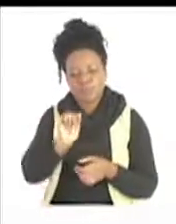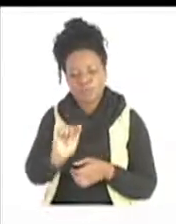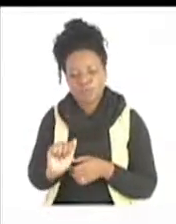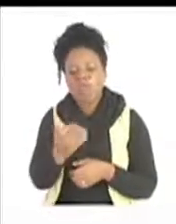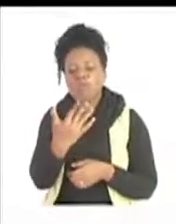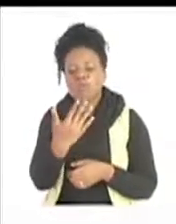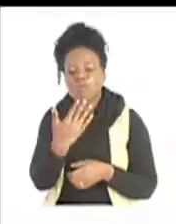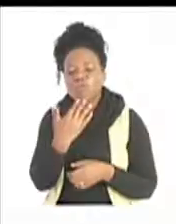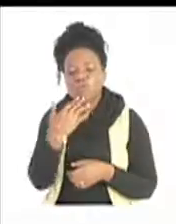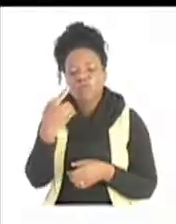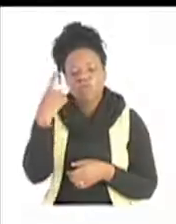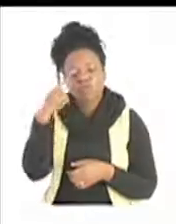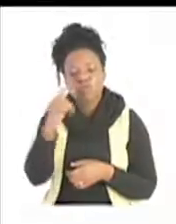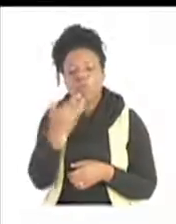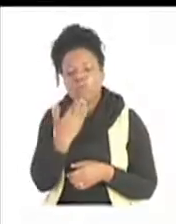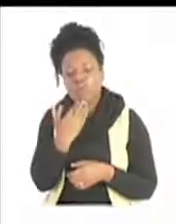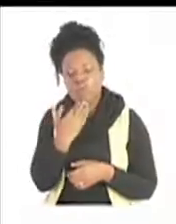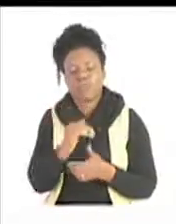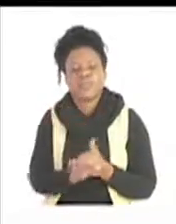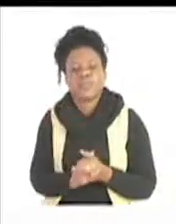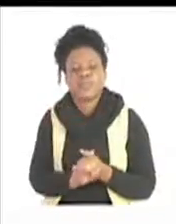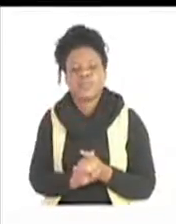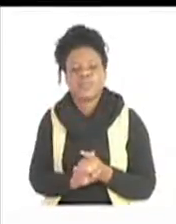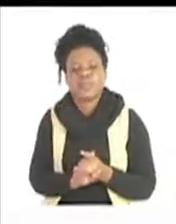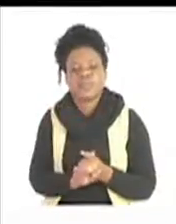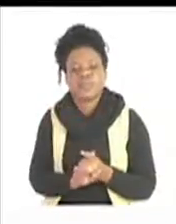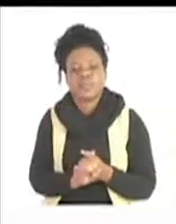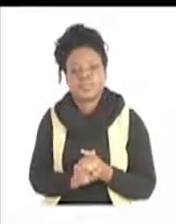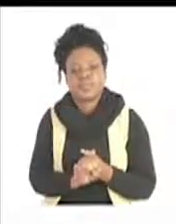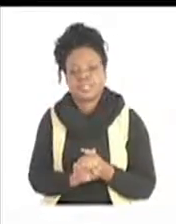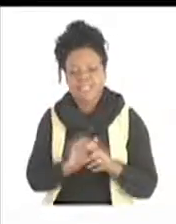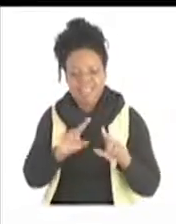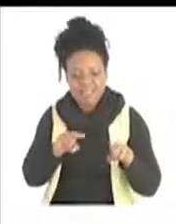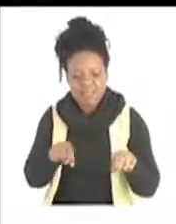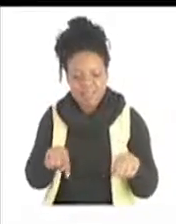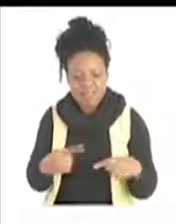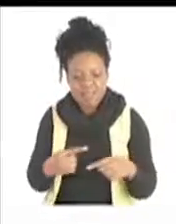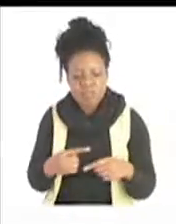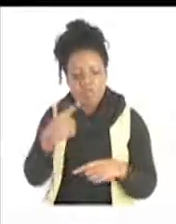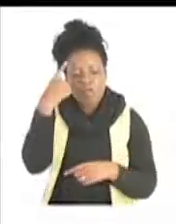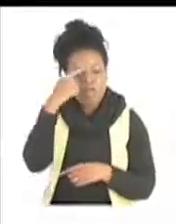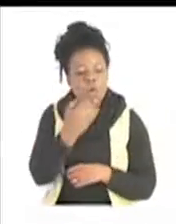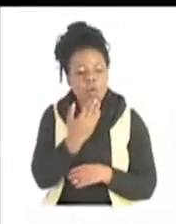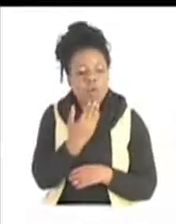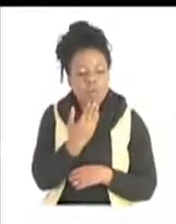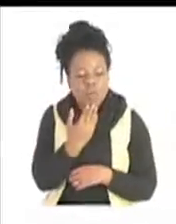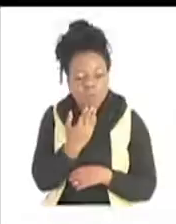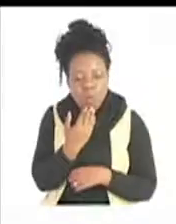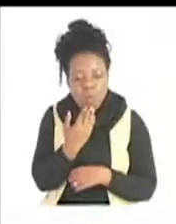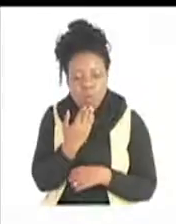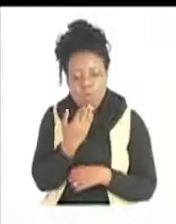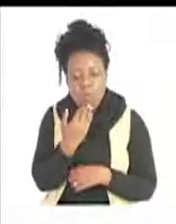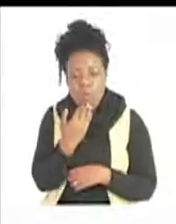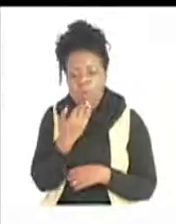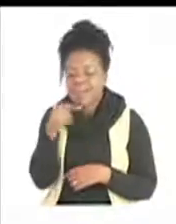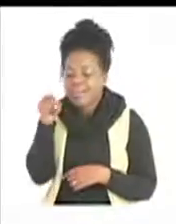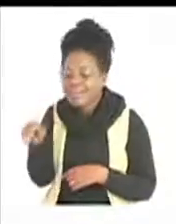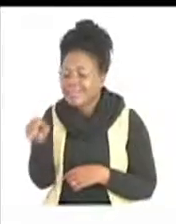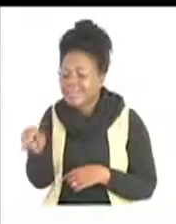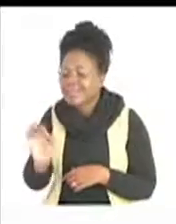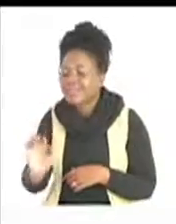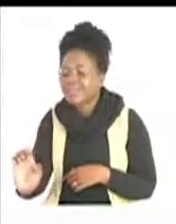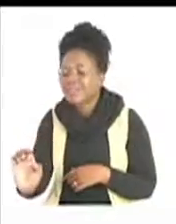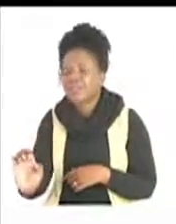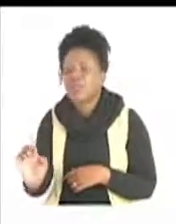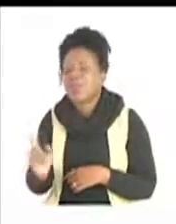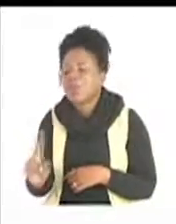ownership. It shows that something belongs to someone or something belongs to a thing. All